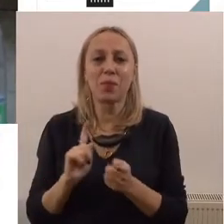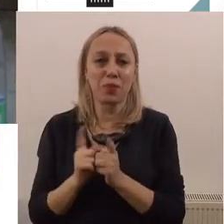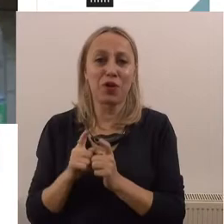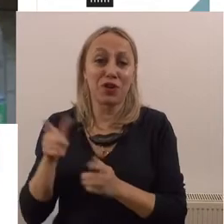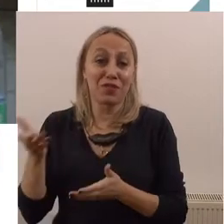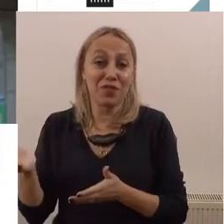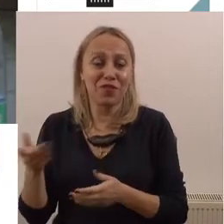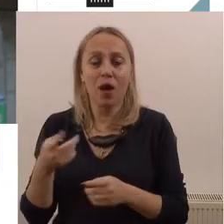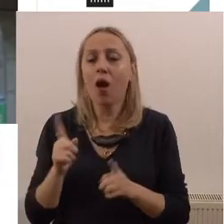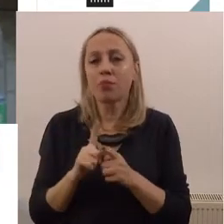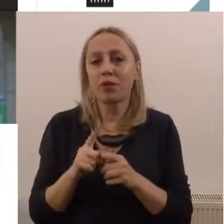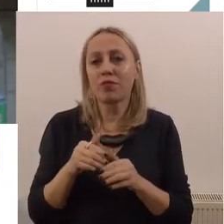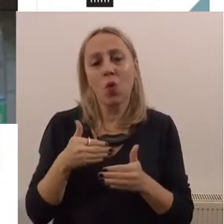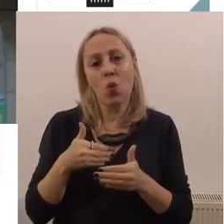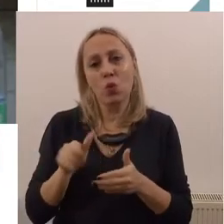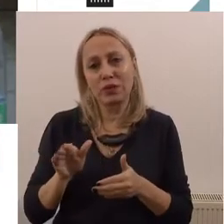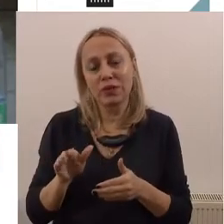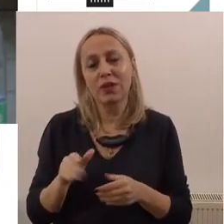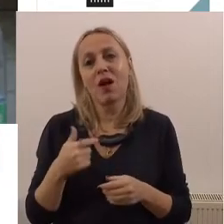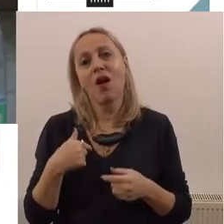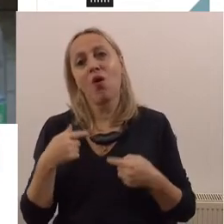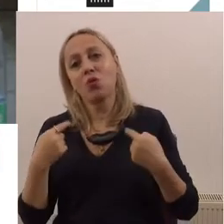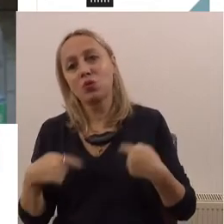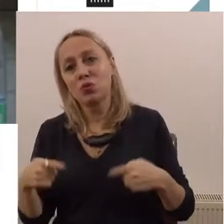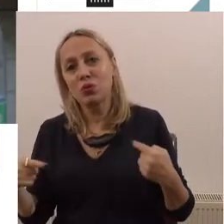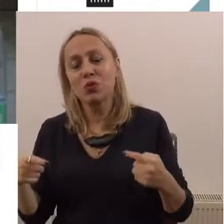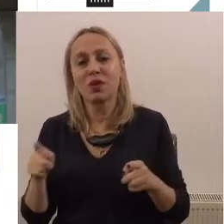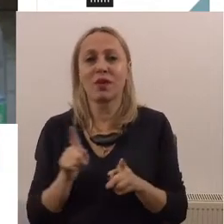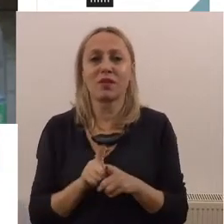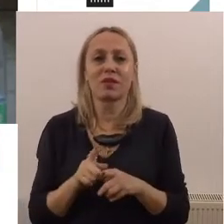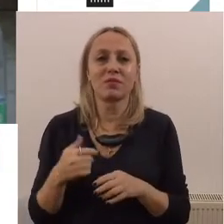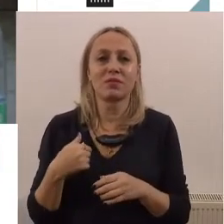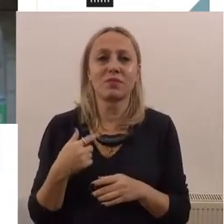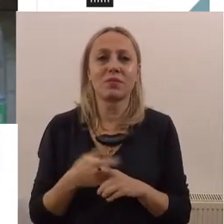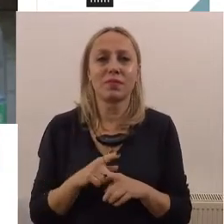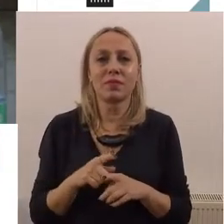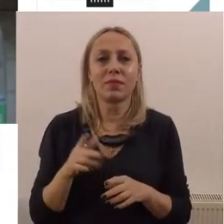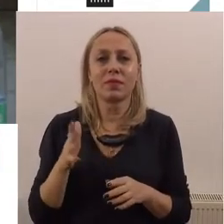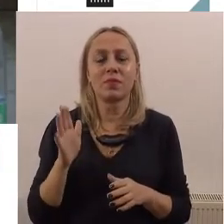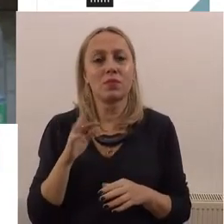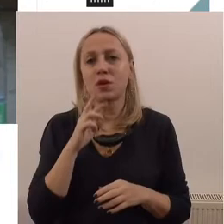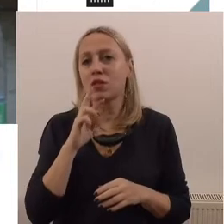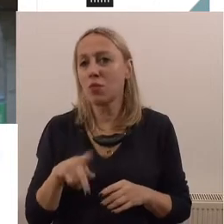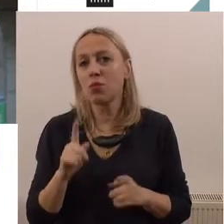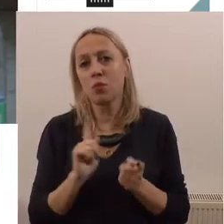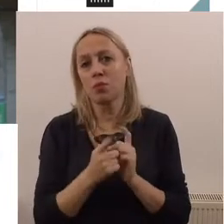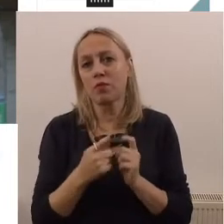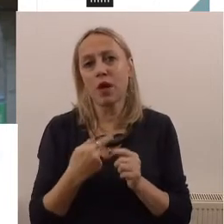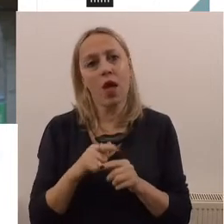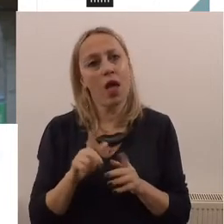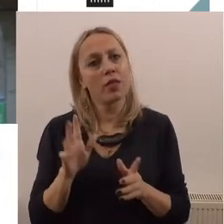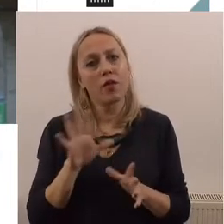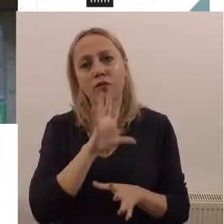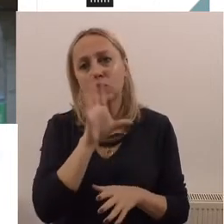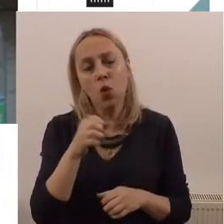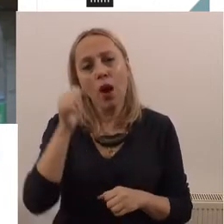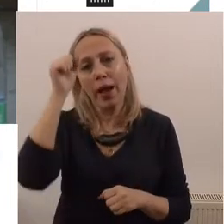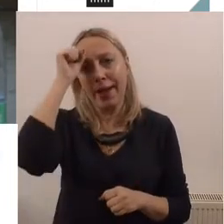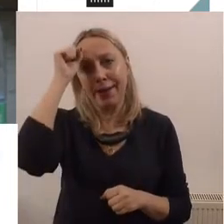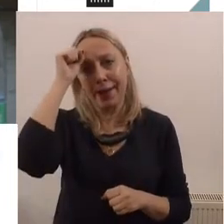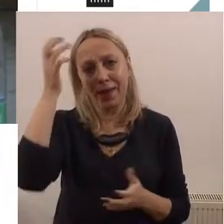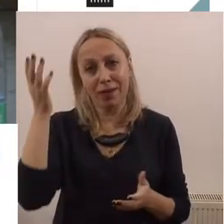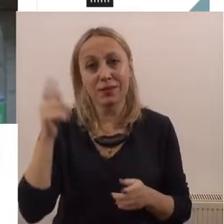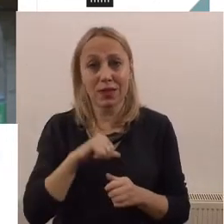at such a contemporary art festival. So she was used to church services, and she was